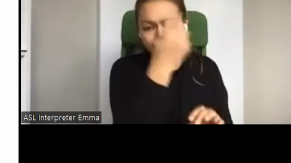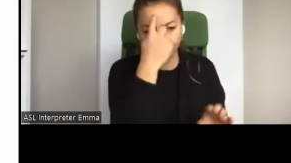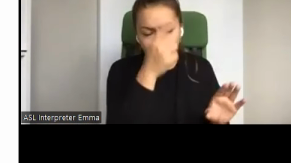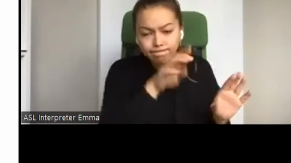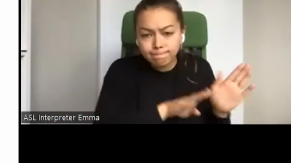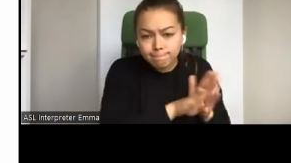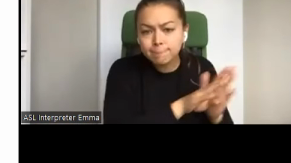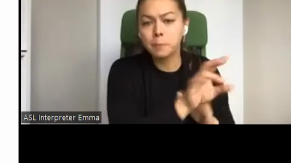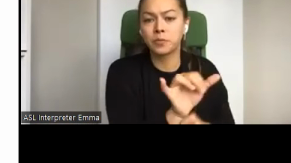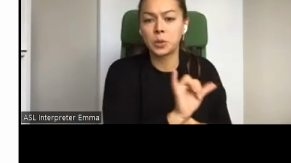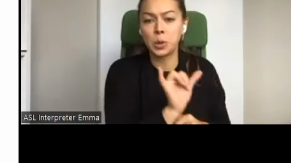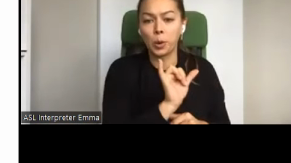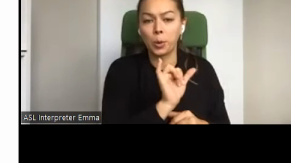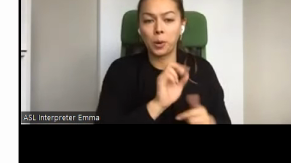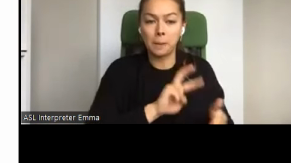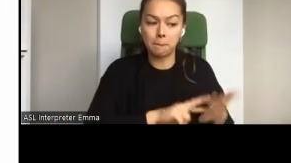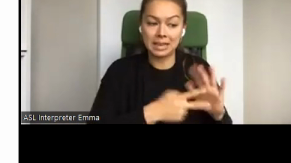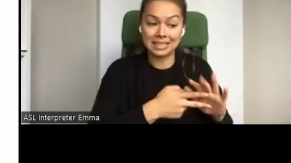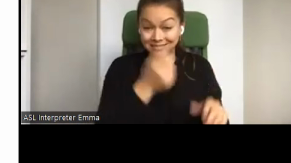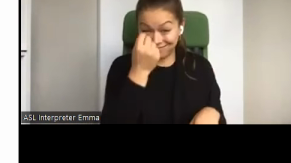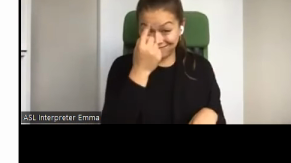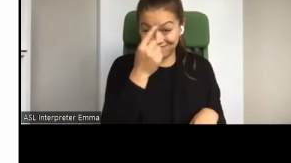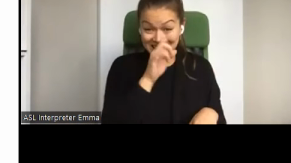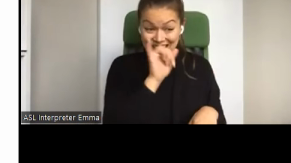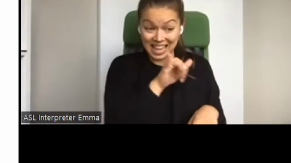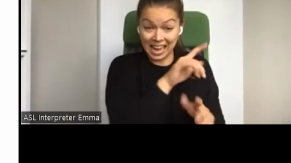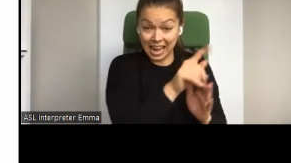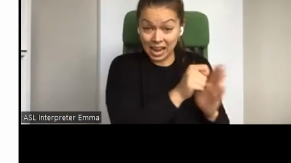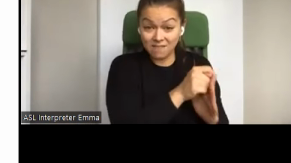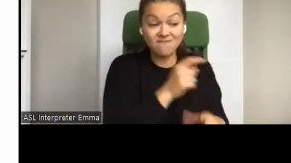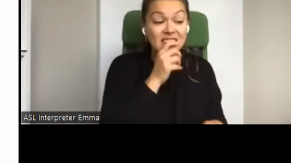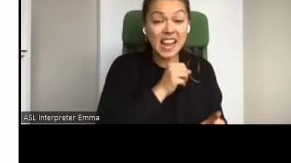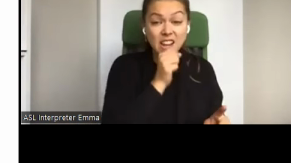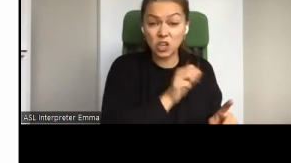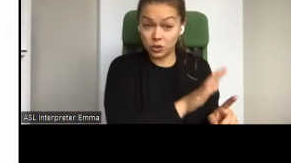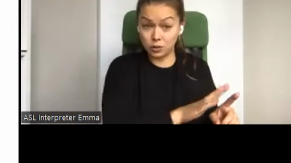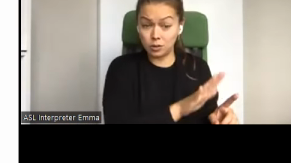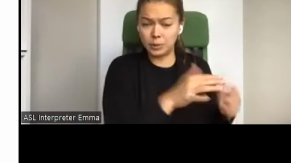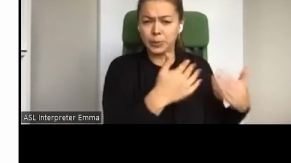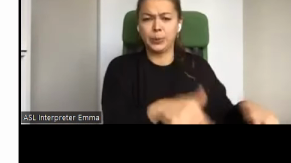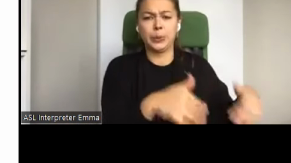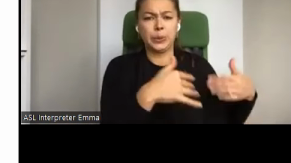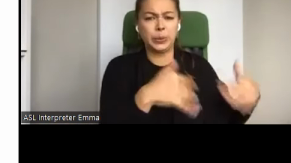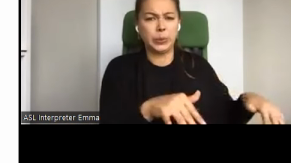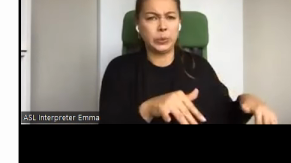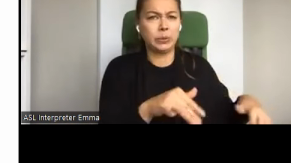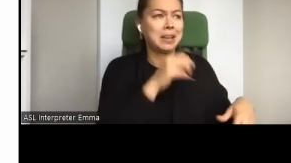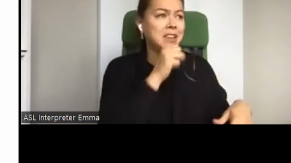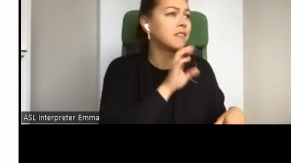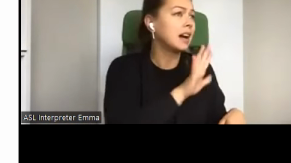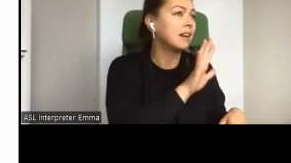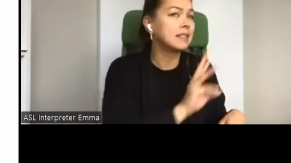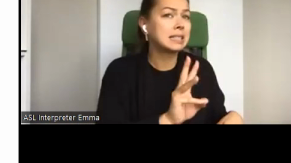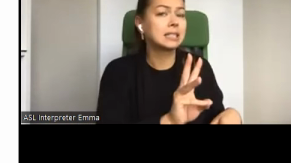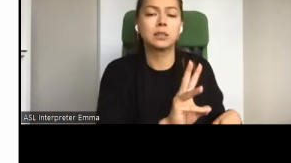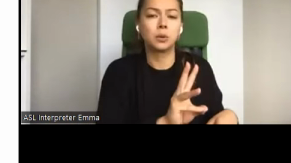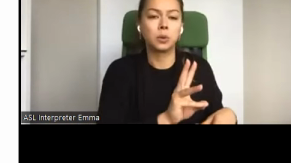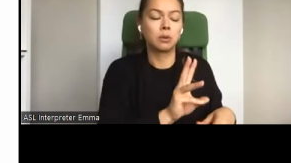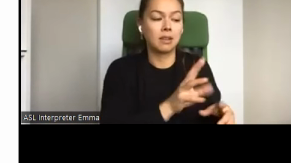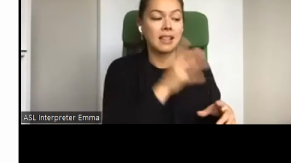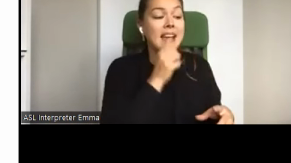at a developmentally vulnerable time. It's not just 5 or 6. We've gone beyond the idea that